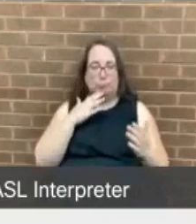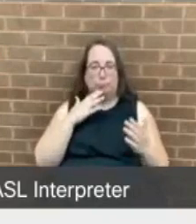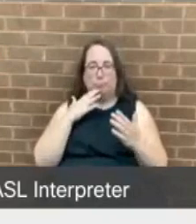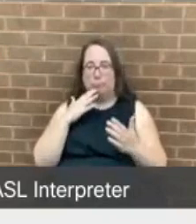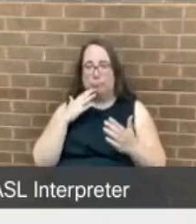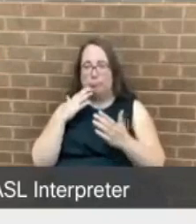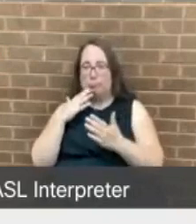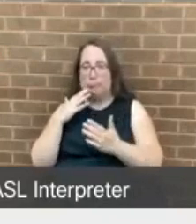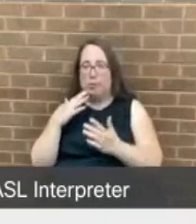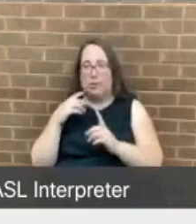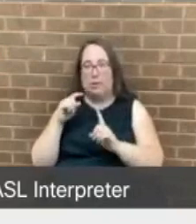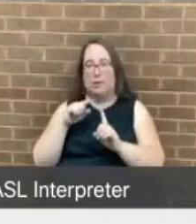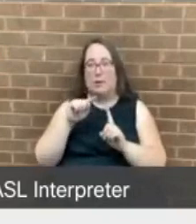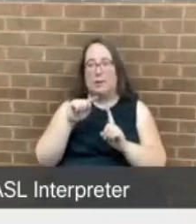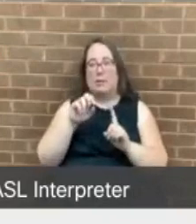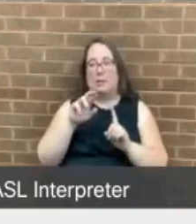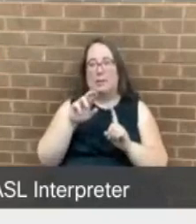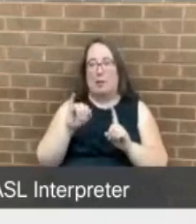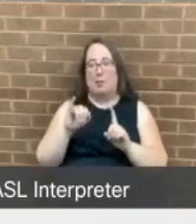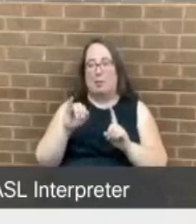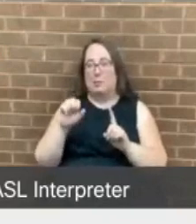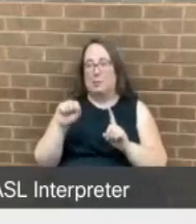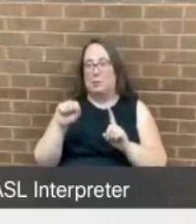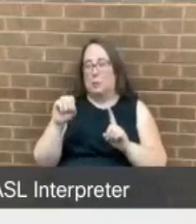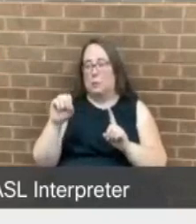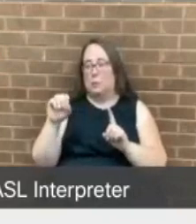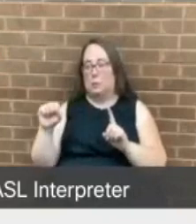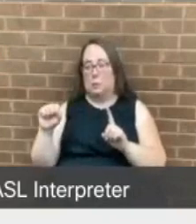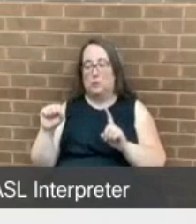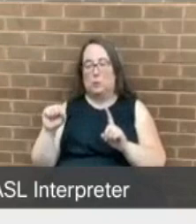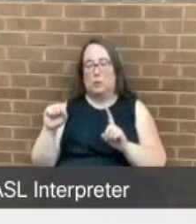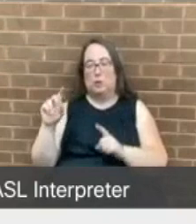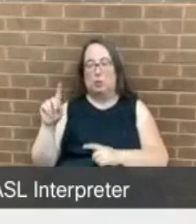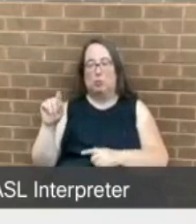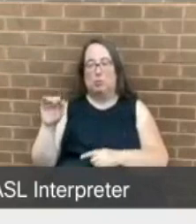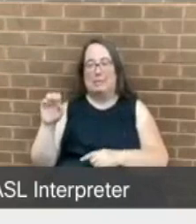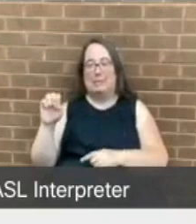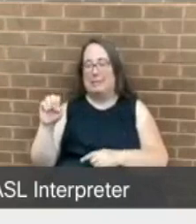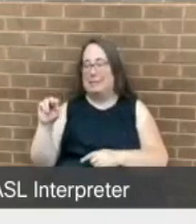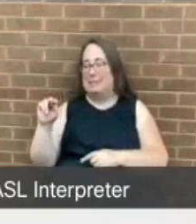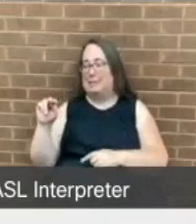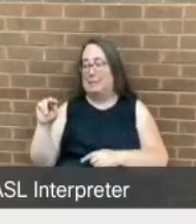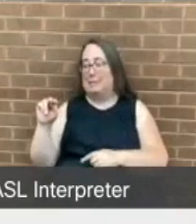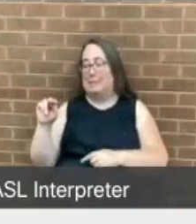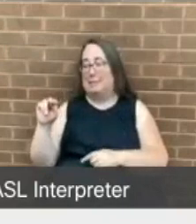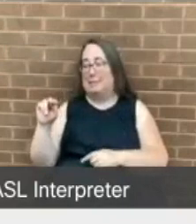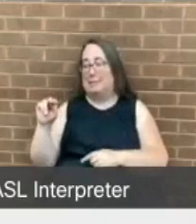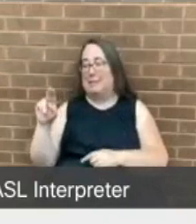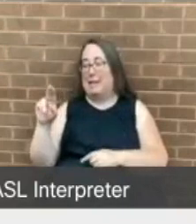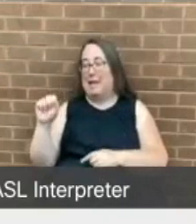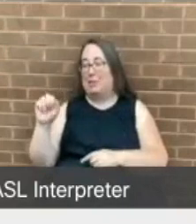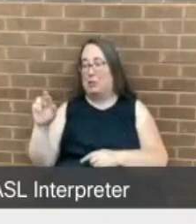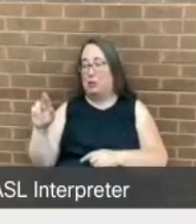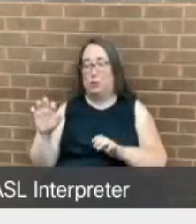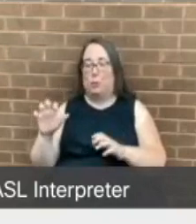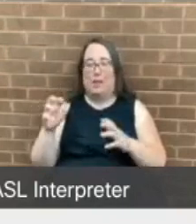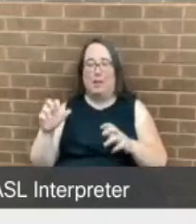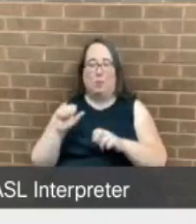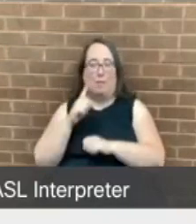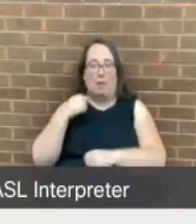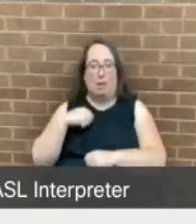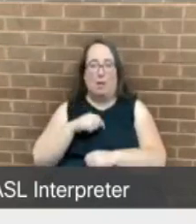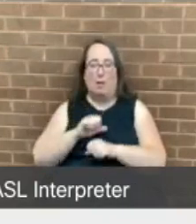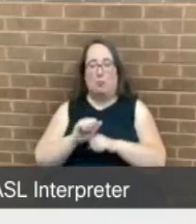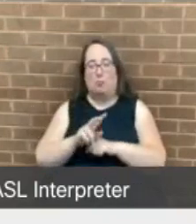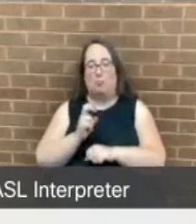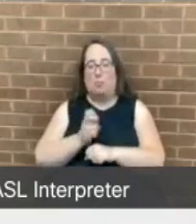in particular, Terry Seuss and Chrissy Neiser do a lot of good work for us, and we appreciate them working through tedious